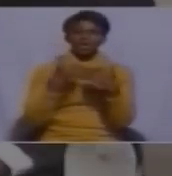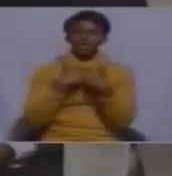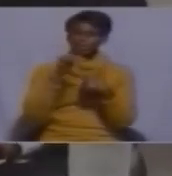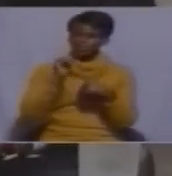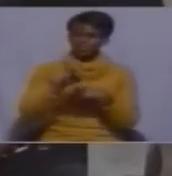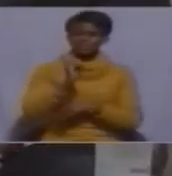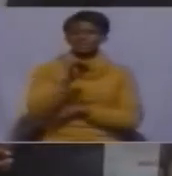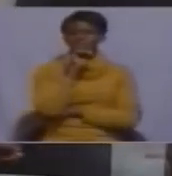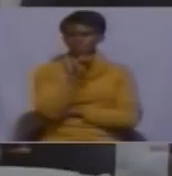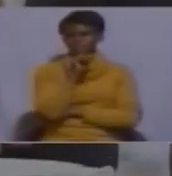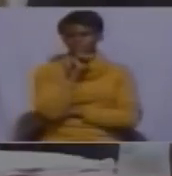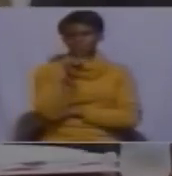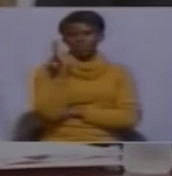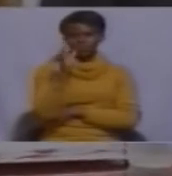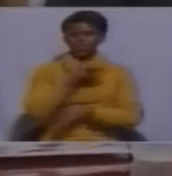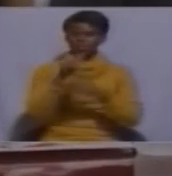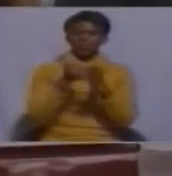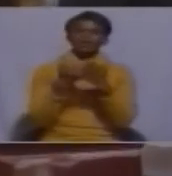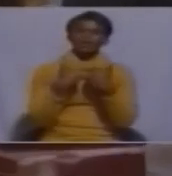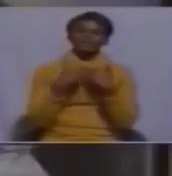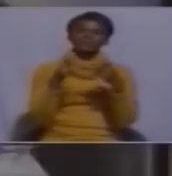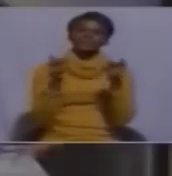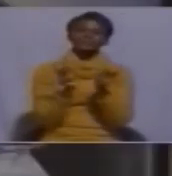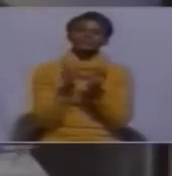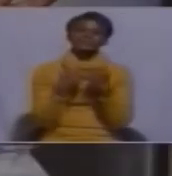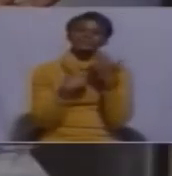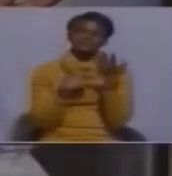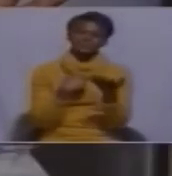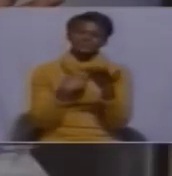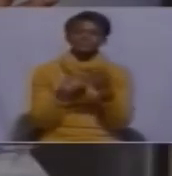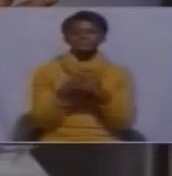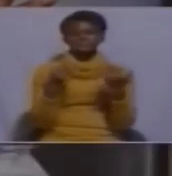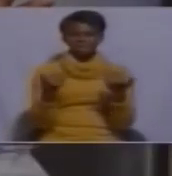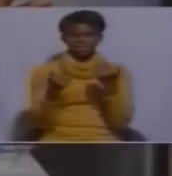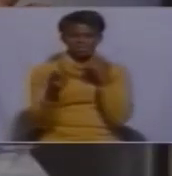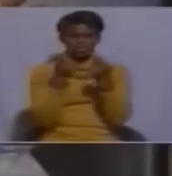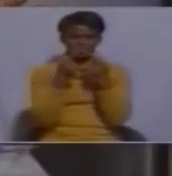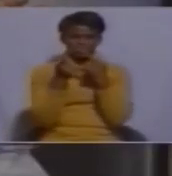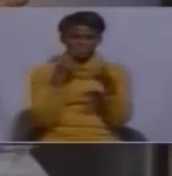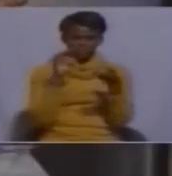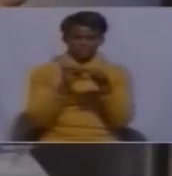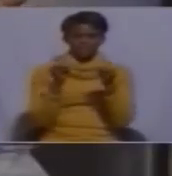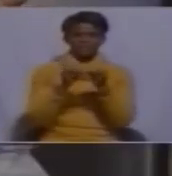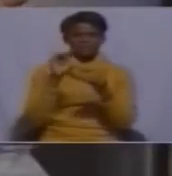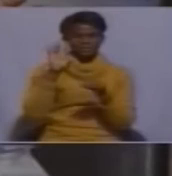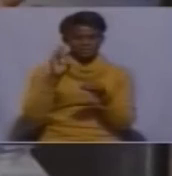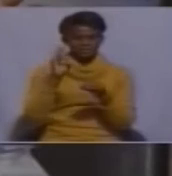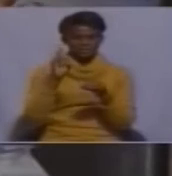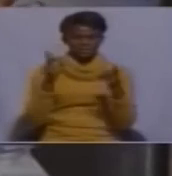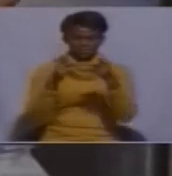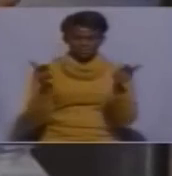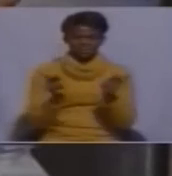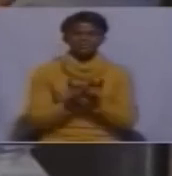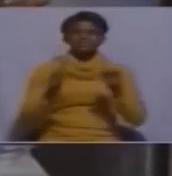I think those ones will all be put in place. Now, let's look at, I want you to speak to the Article 7, the position of